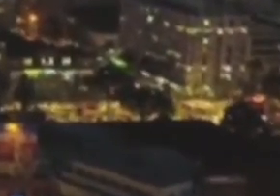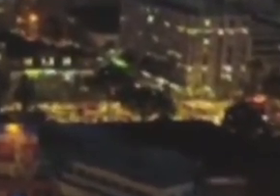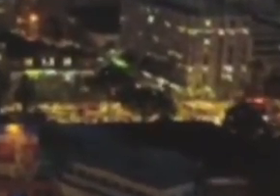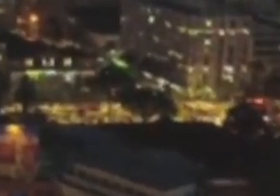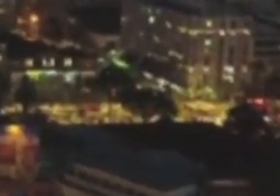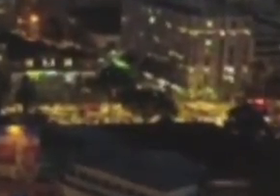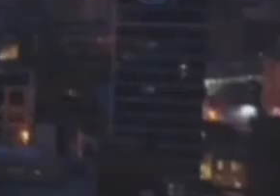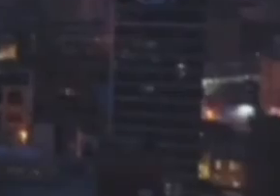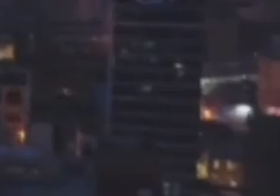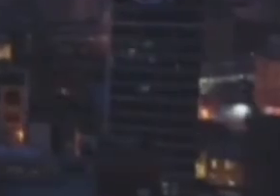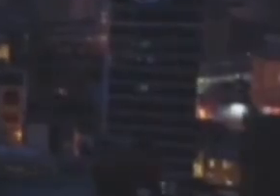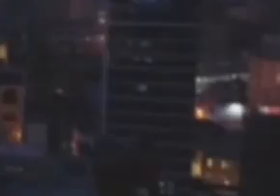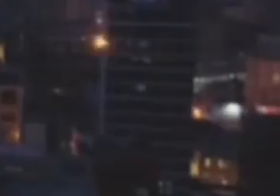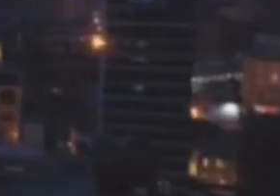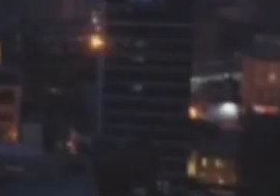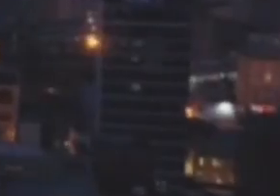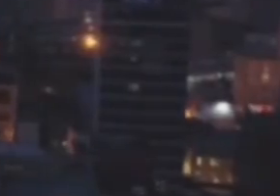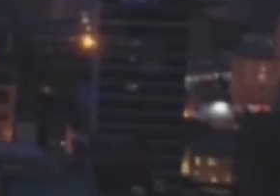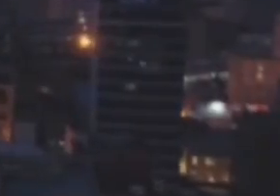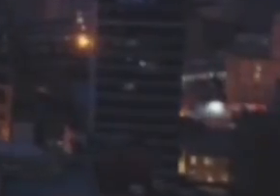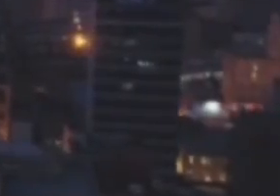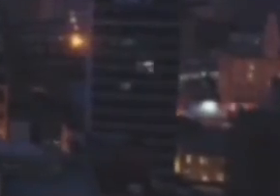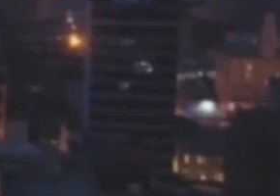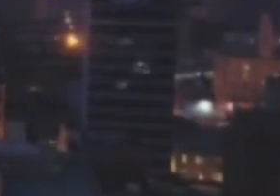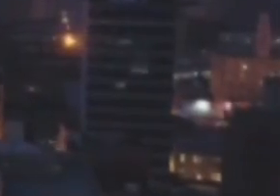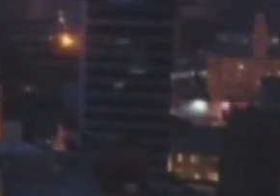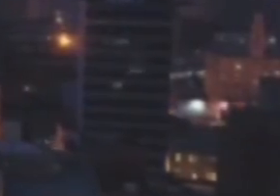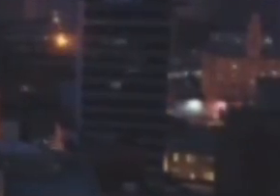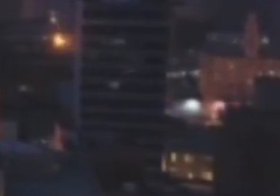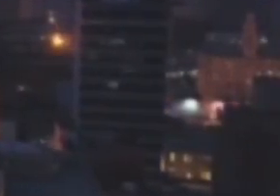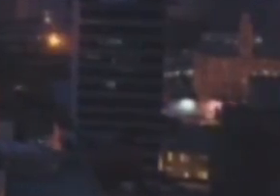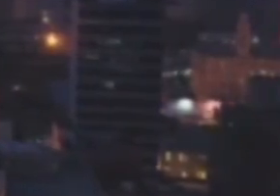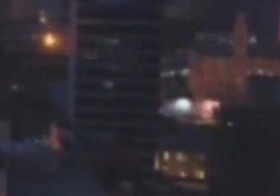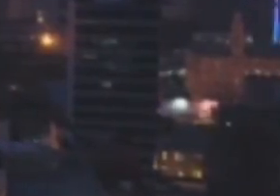NTV Tonight with Smriti Vidyarthi.